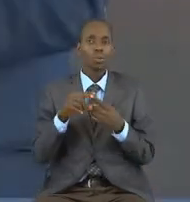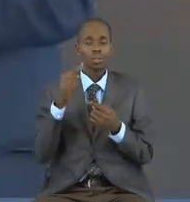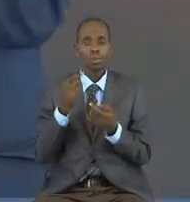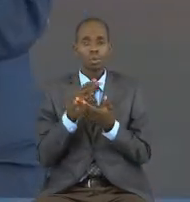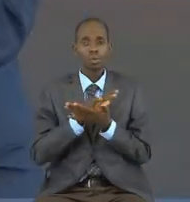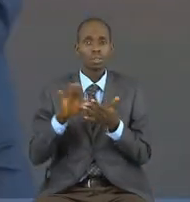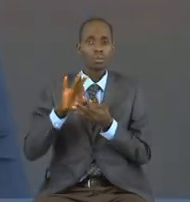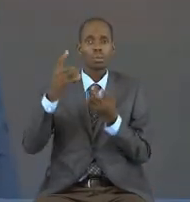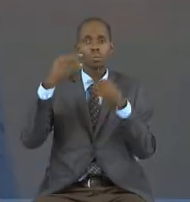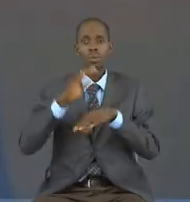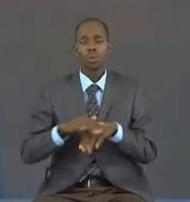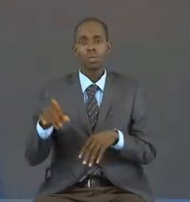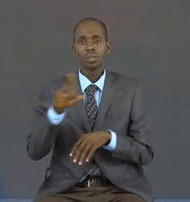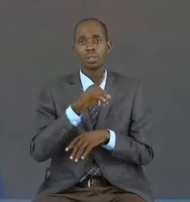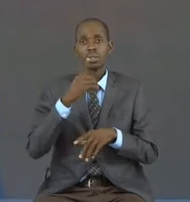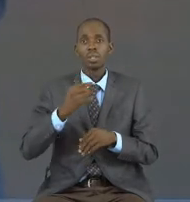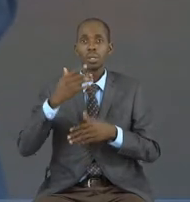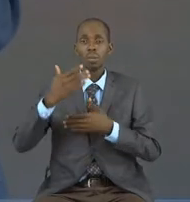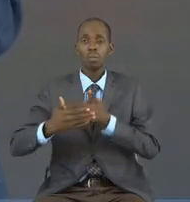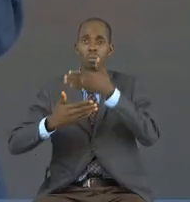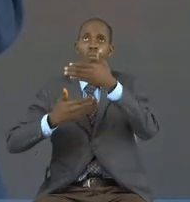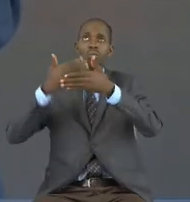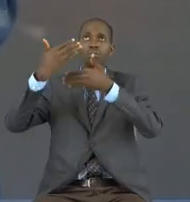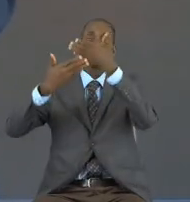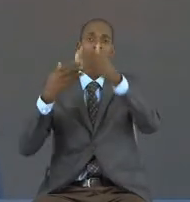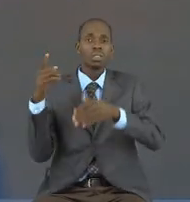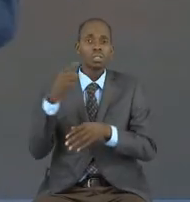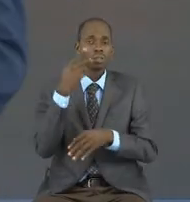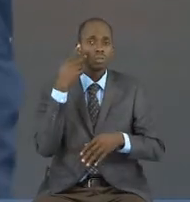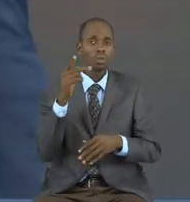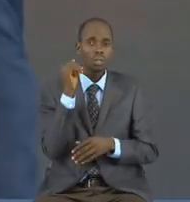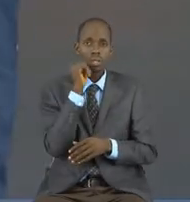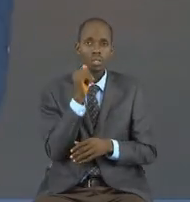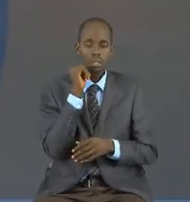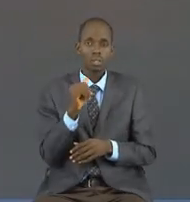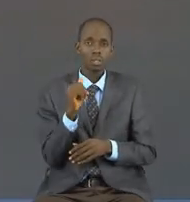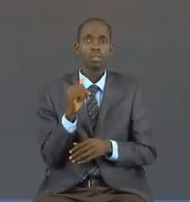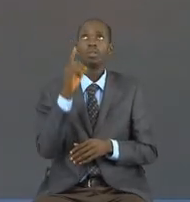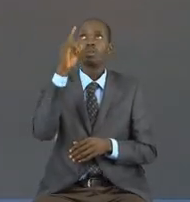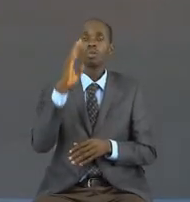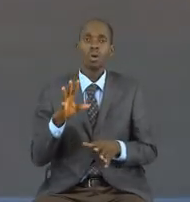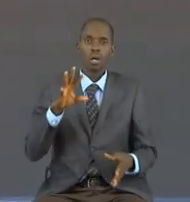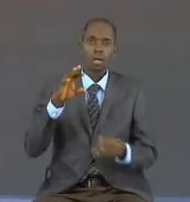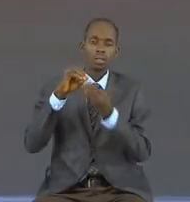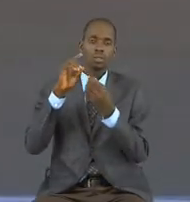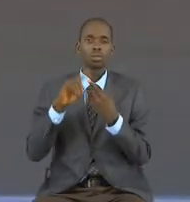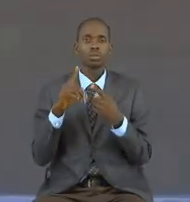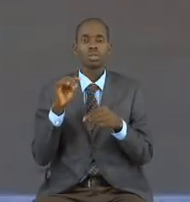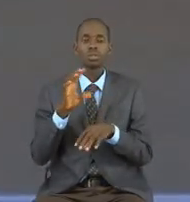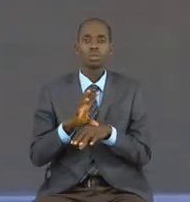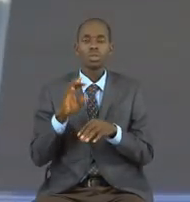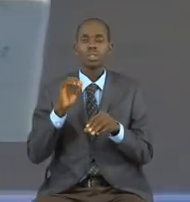the progress they saw daily, God added to the church such